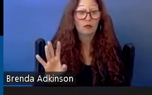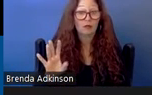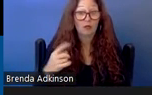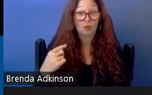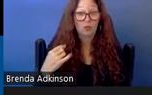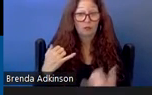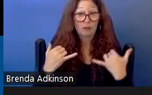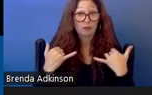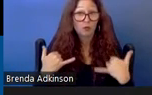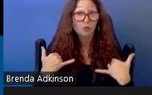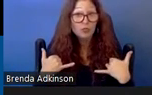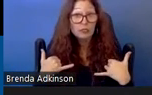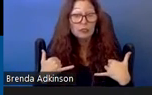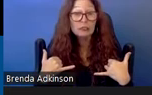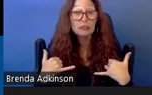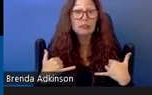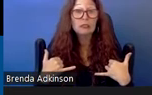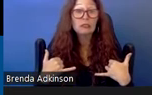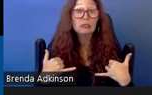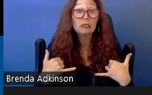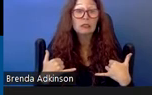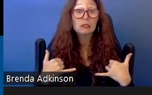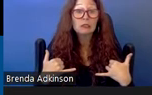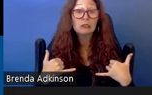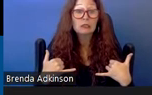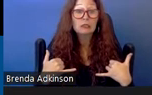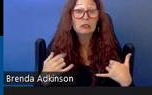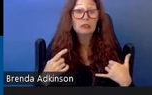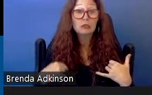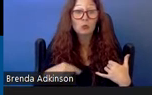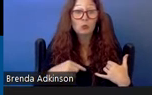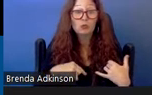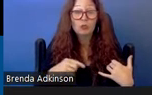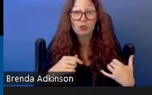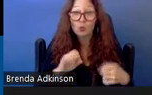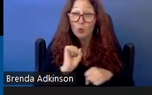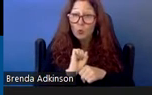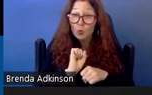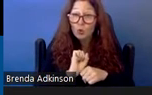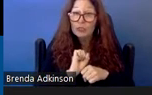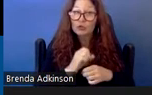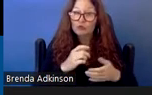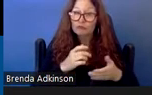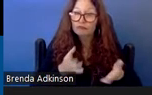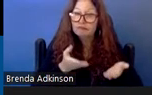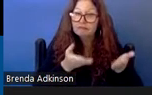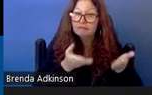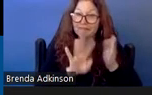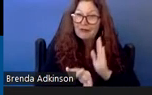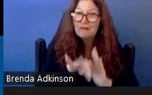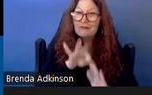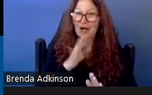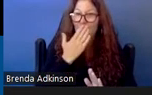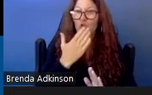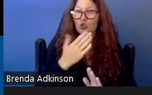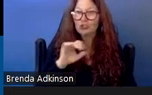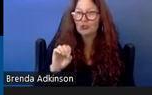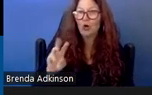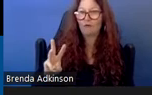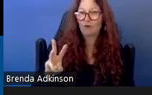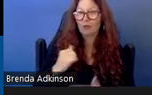currently are working on working to get a platform to help us manage it. Right now, we do a lot of